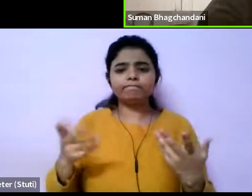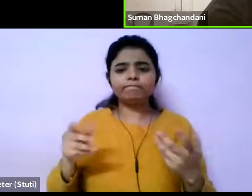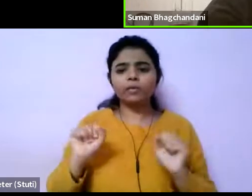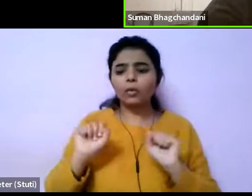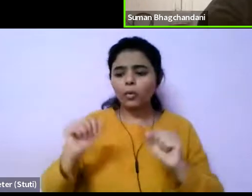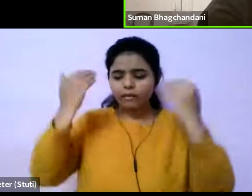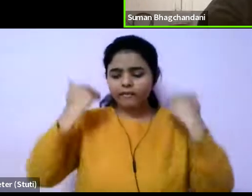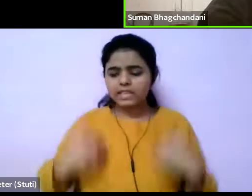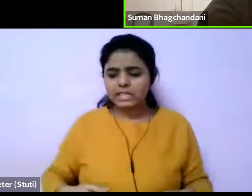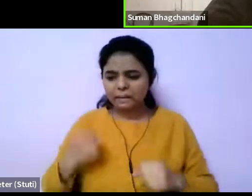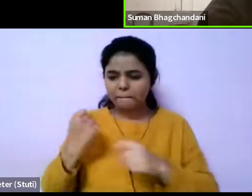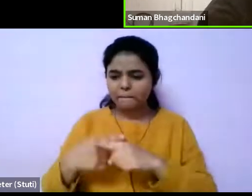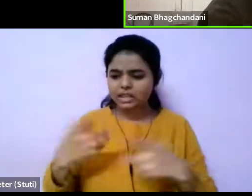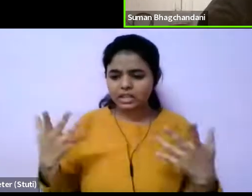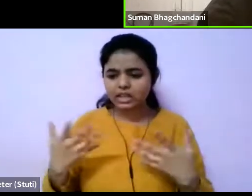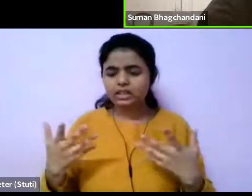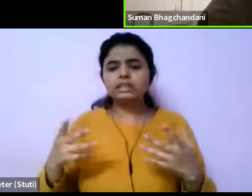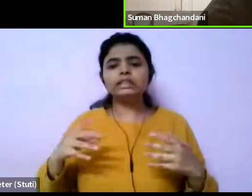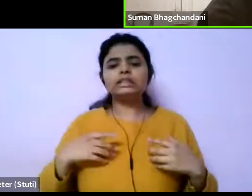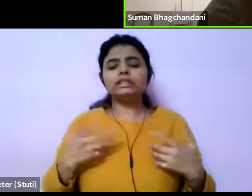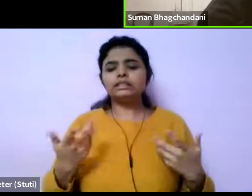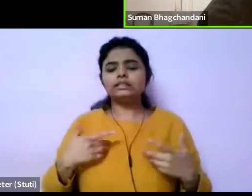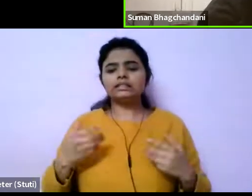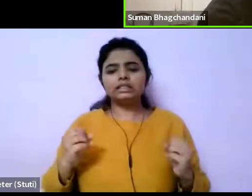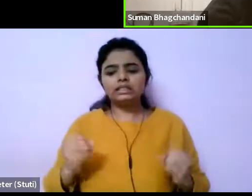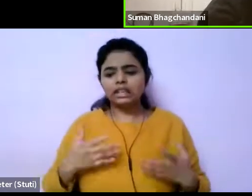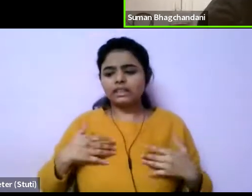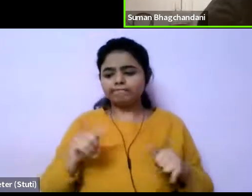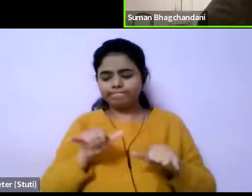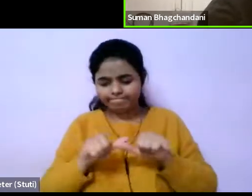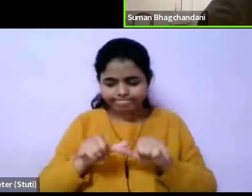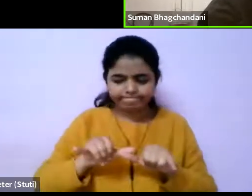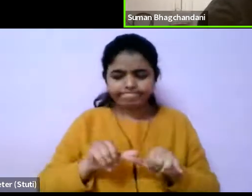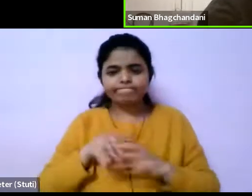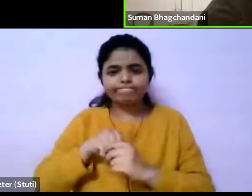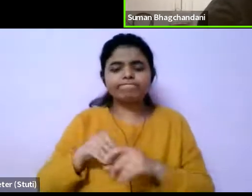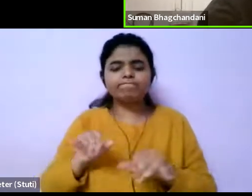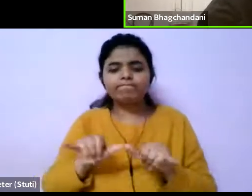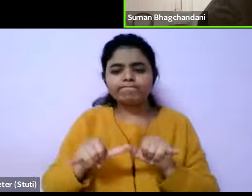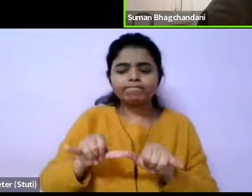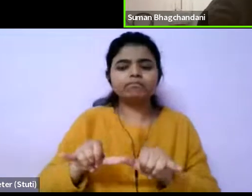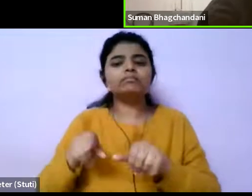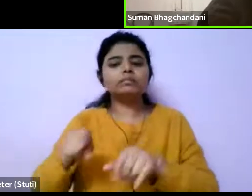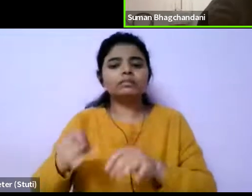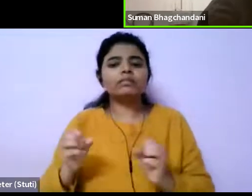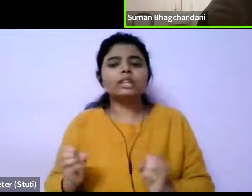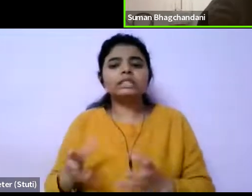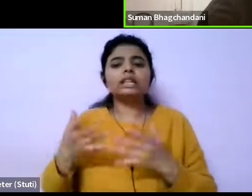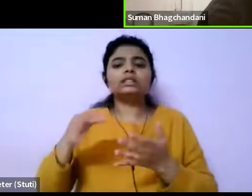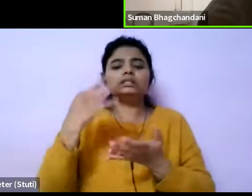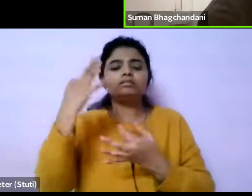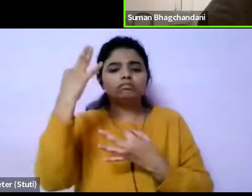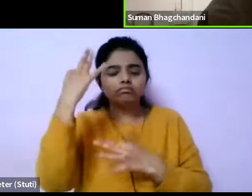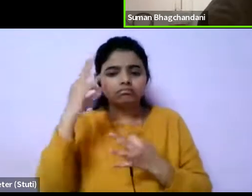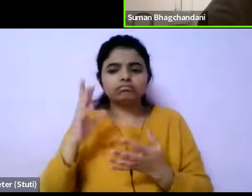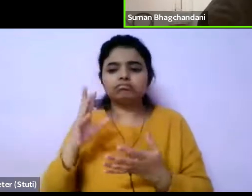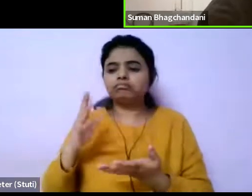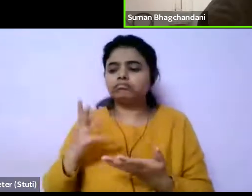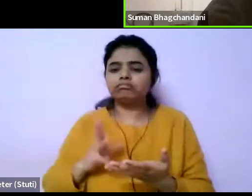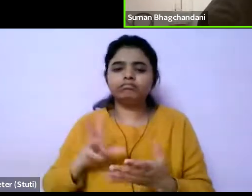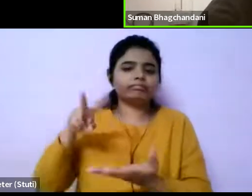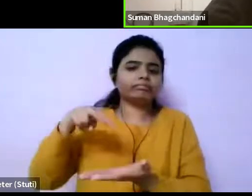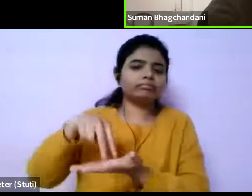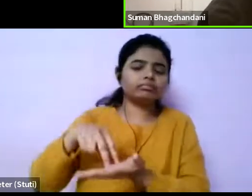physical abilities and try to destabilize the structural hierarchy of the performing and the performative dance body and adapt